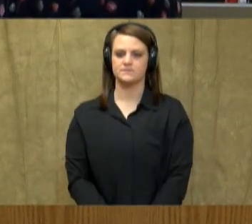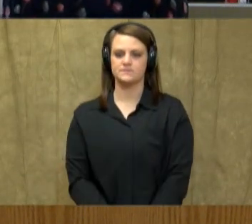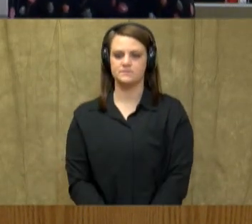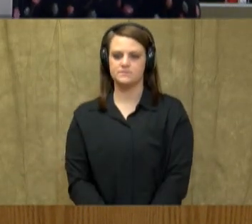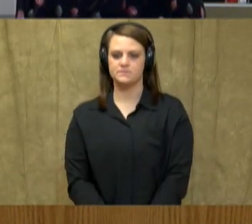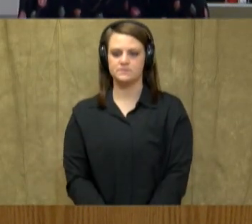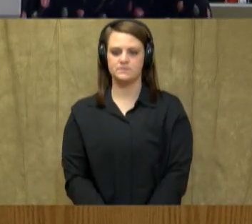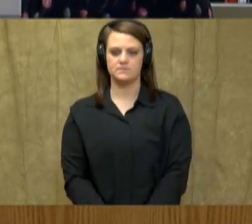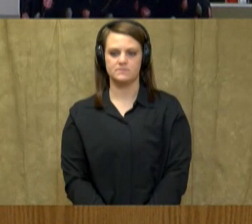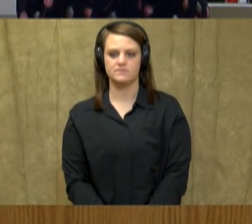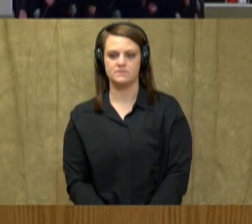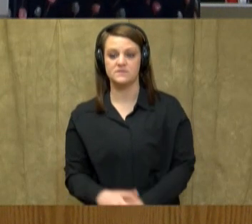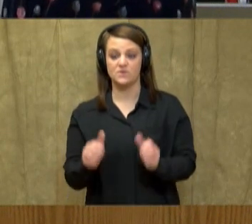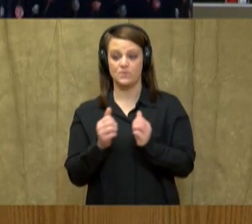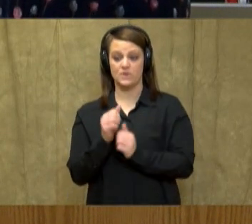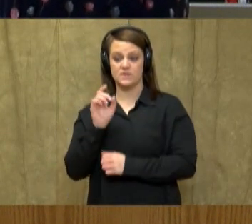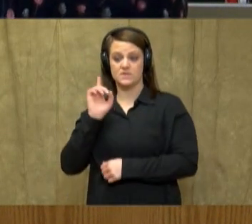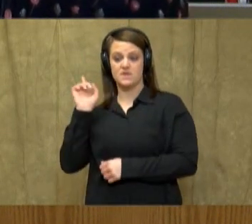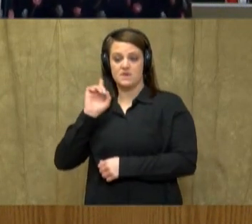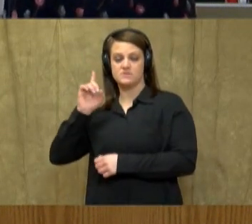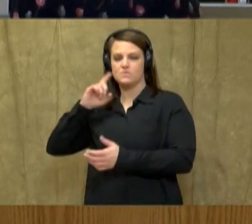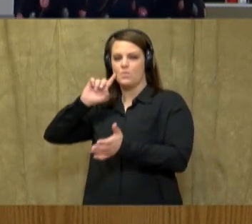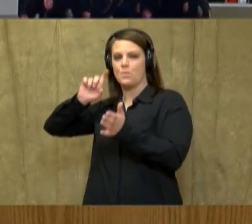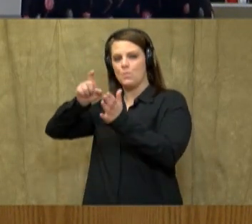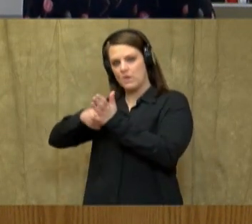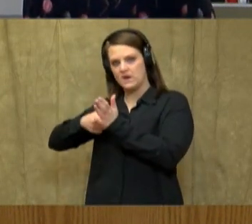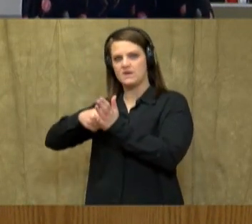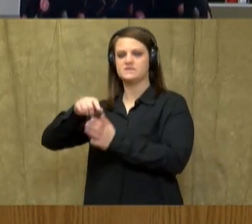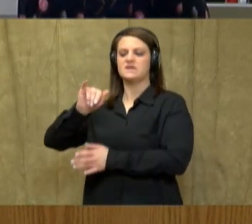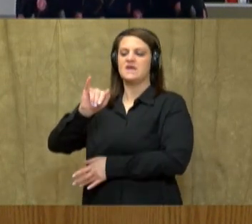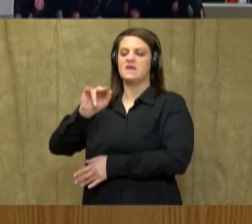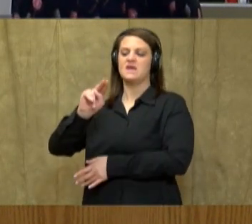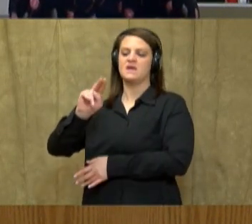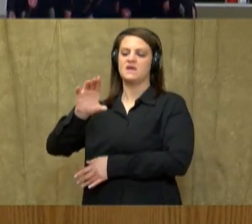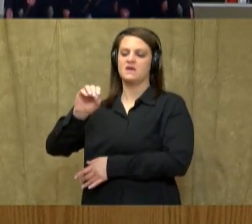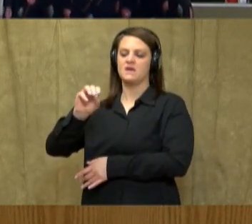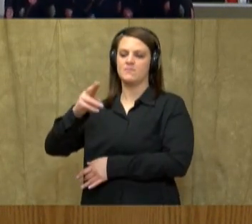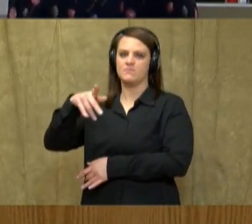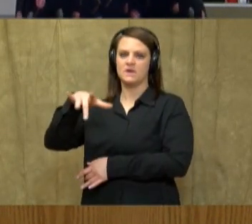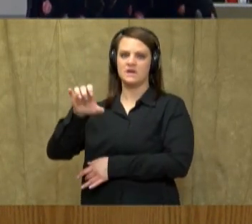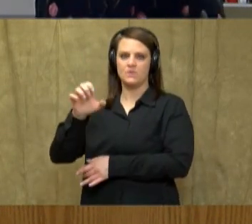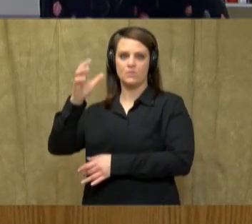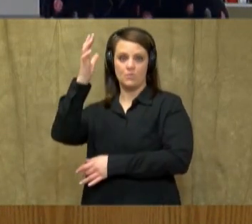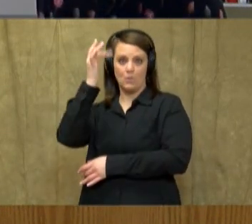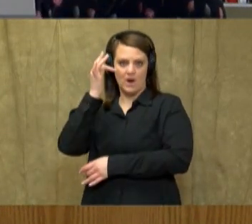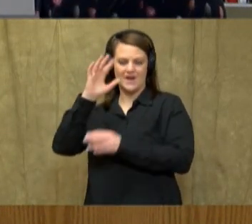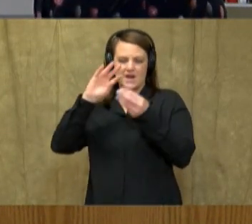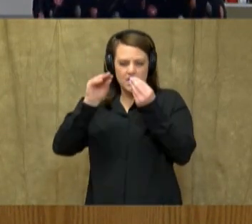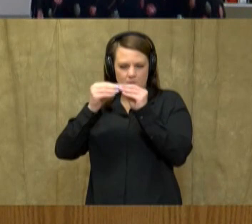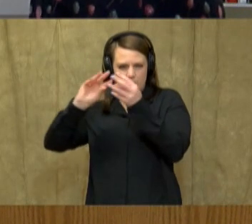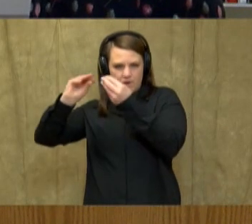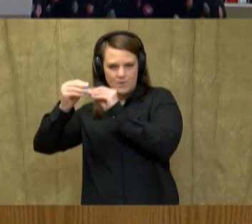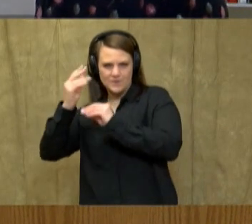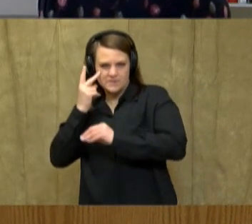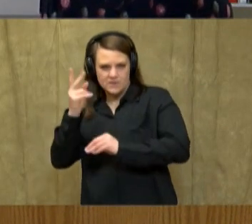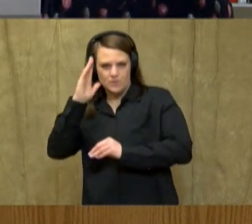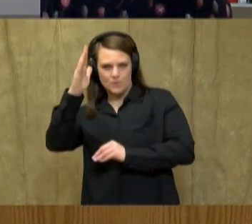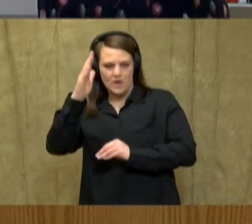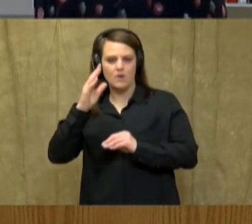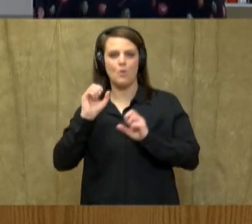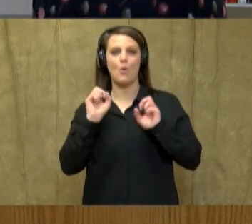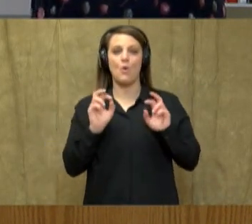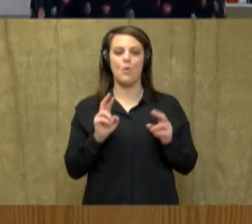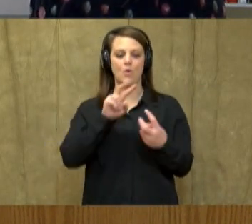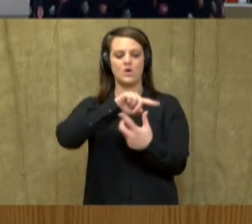last 2 weeks. In this case, you can recognize, though, that it's incomplete trait because either you're going to see the numbers or you're going to have